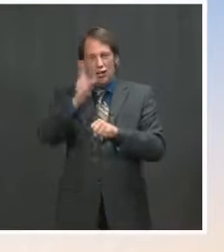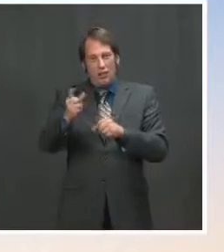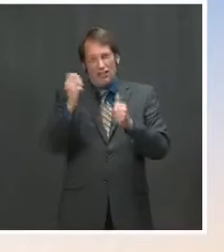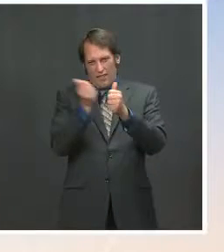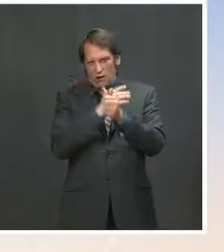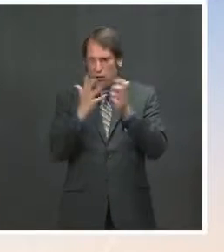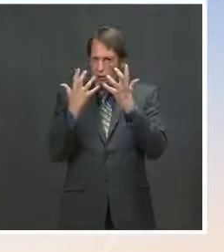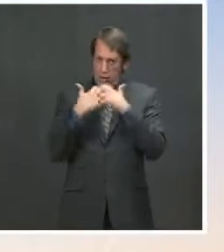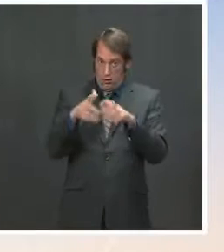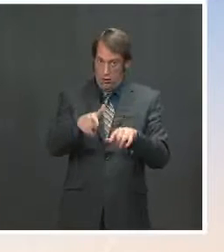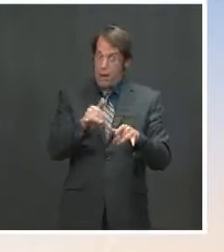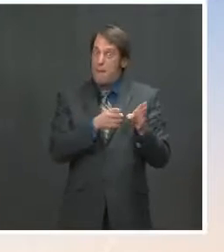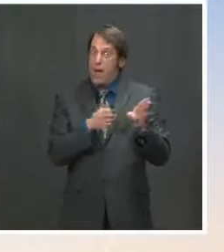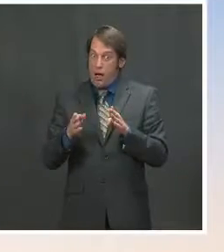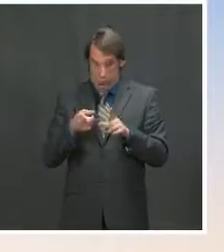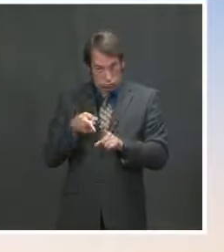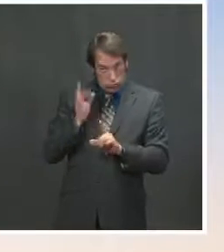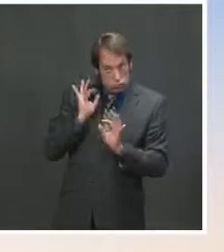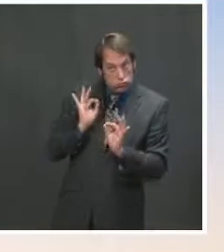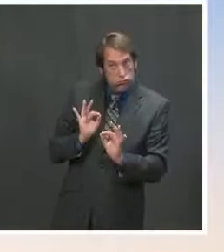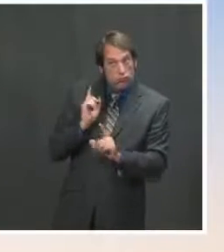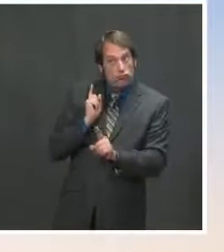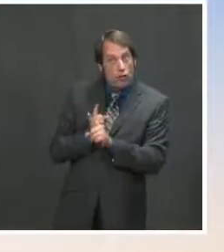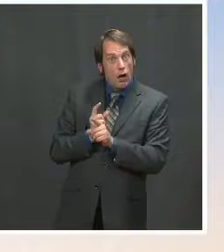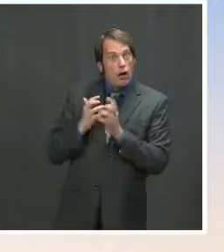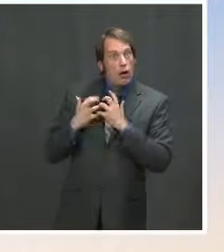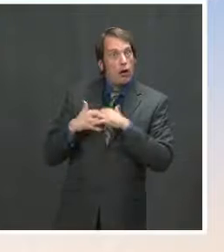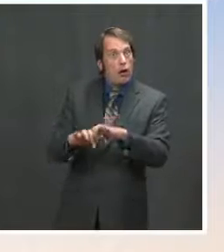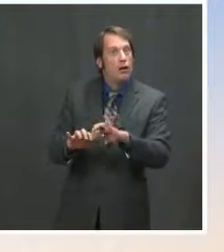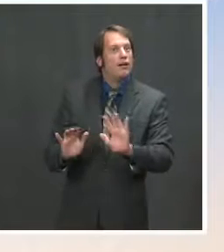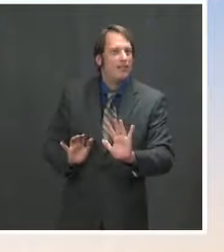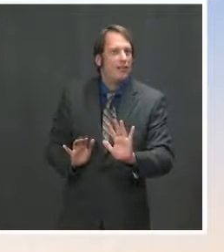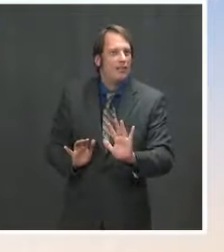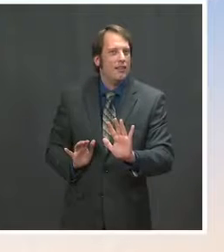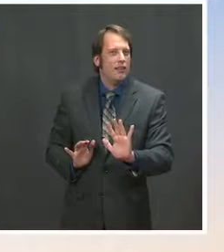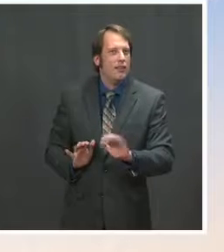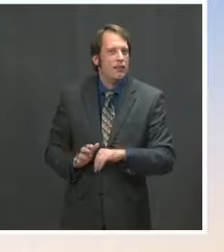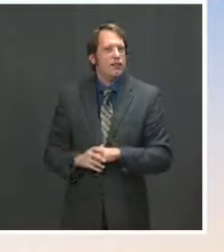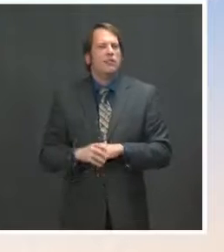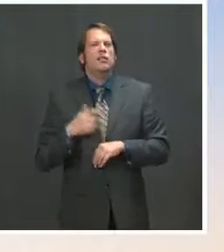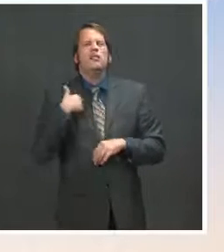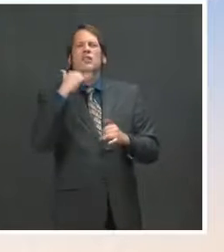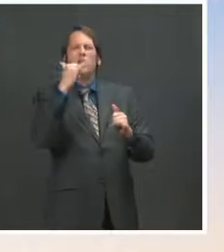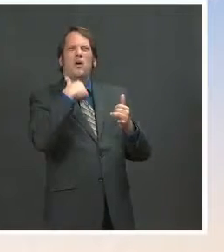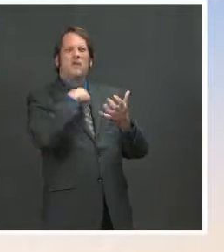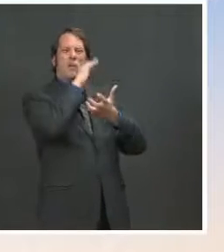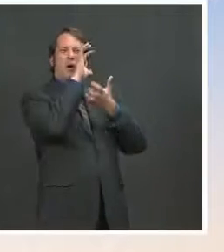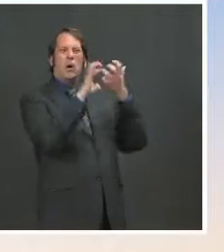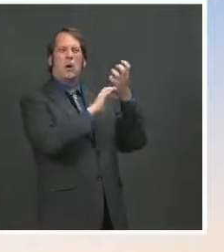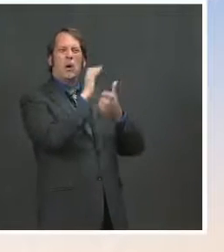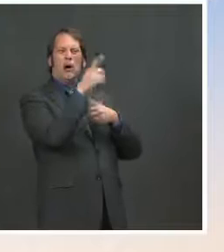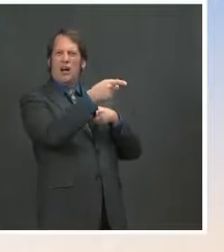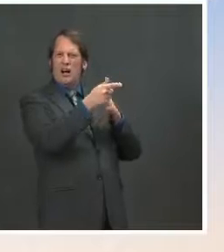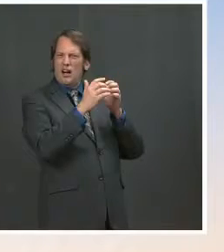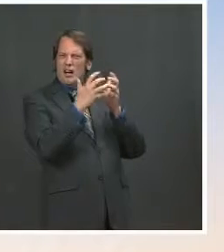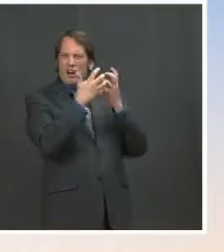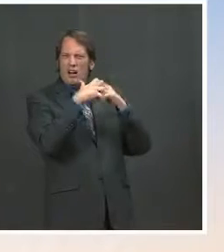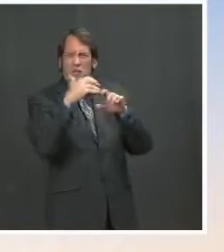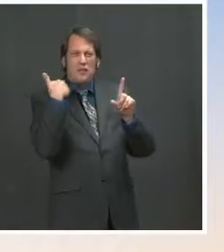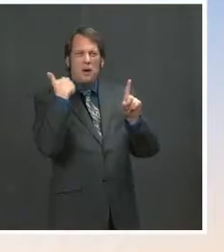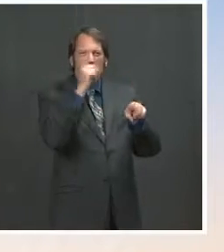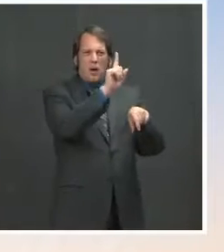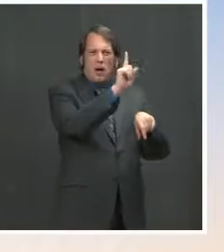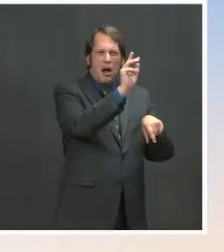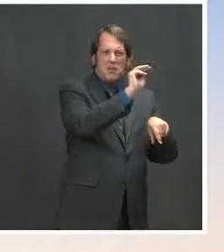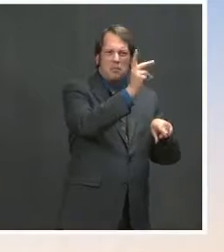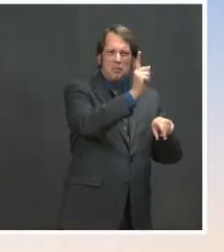still just a little bit confused about what changed between 1 p.m. on Friday and around 4:30 p.m. on Friday to go